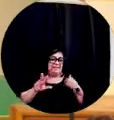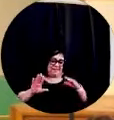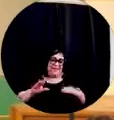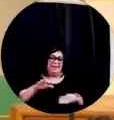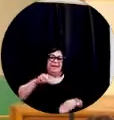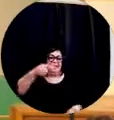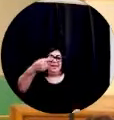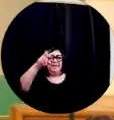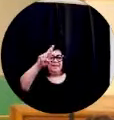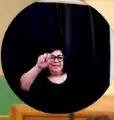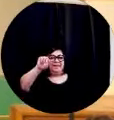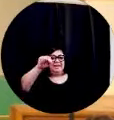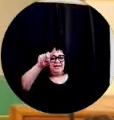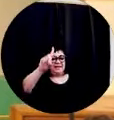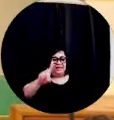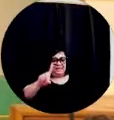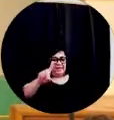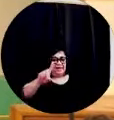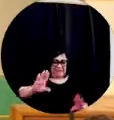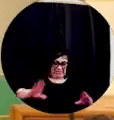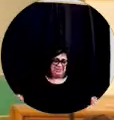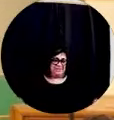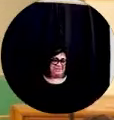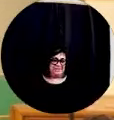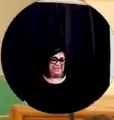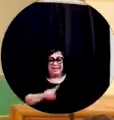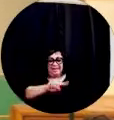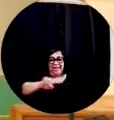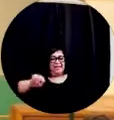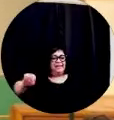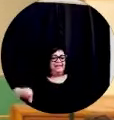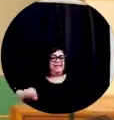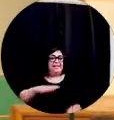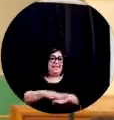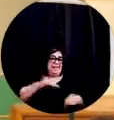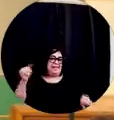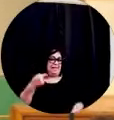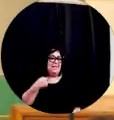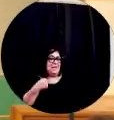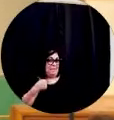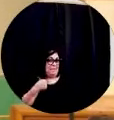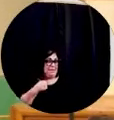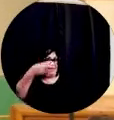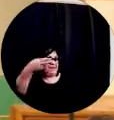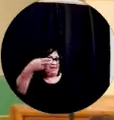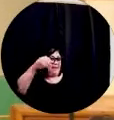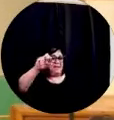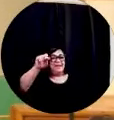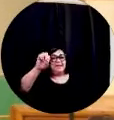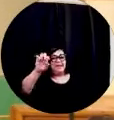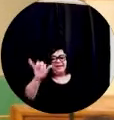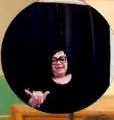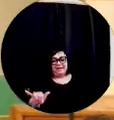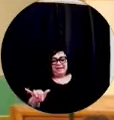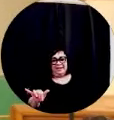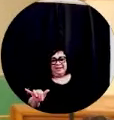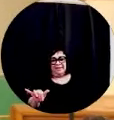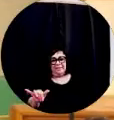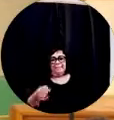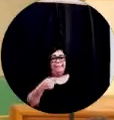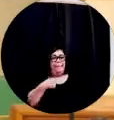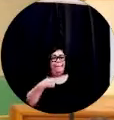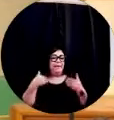Everybody can't be called a honey without being coaxed into calling you honey. I have my